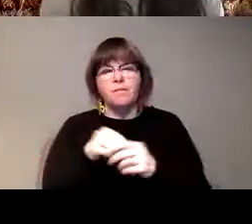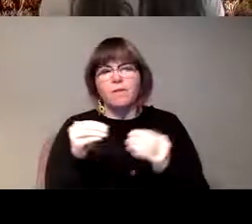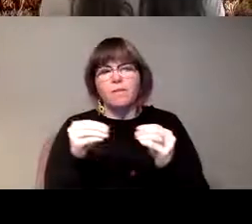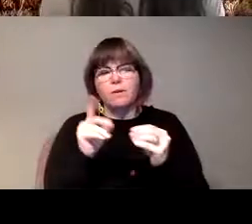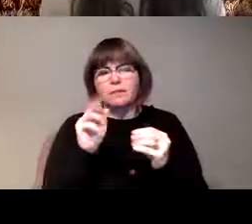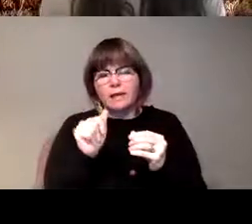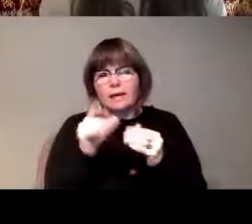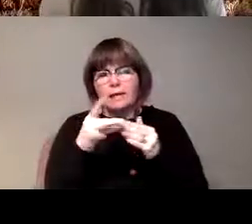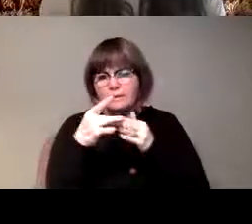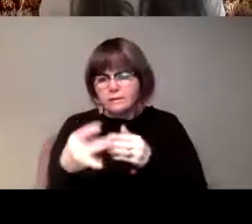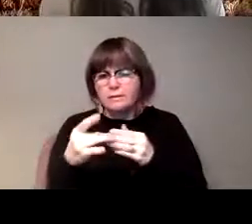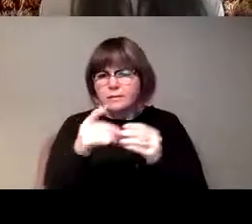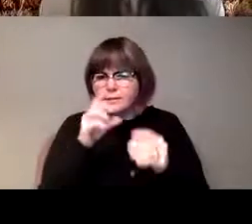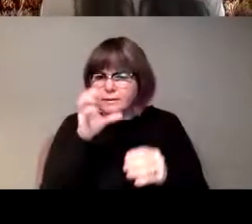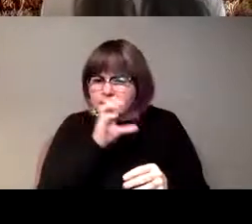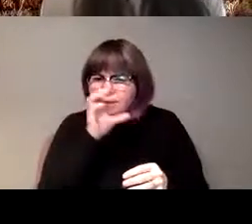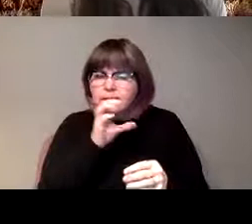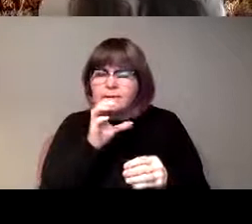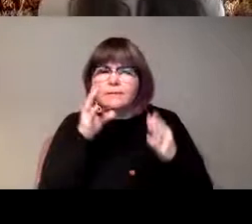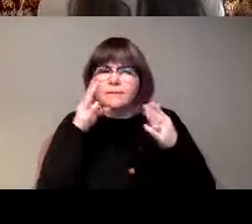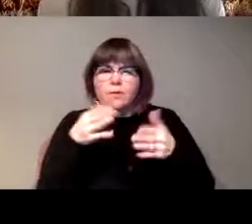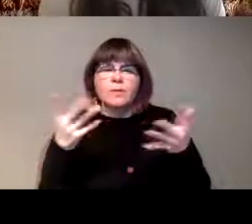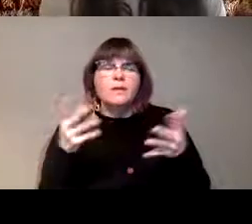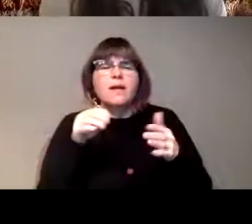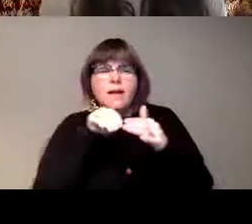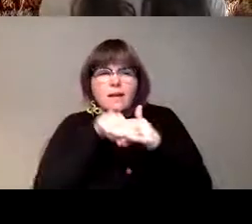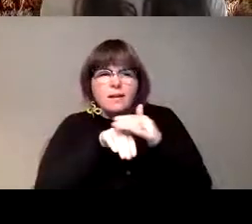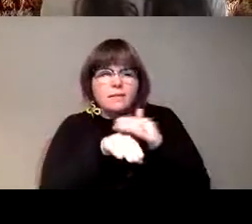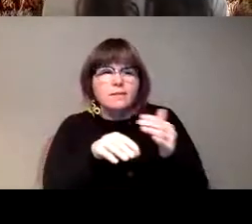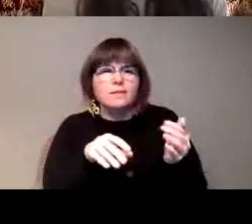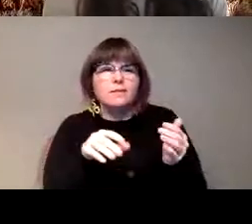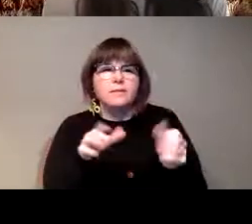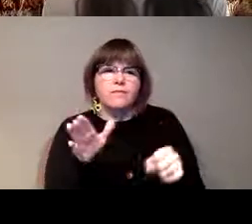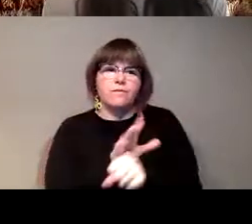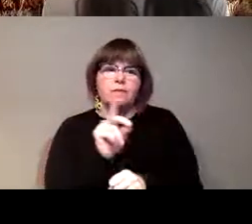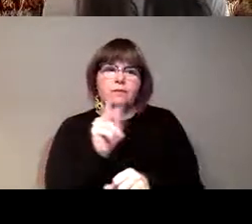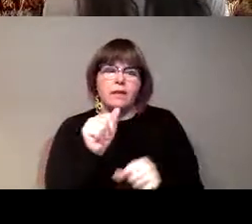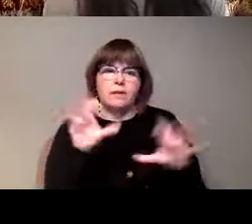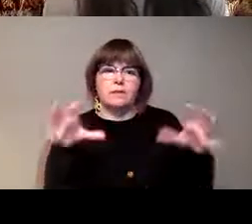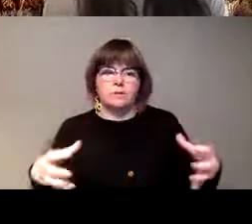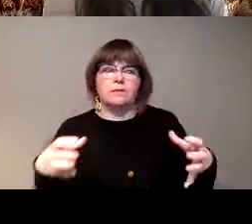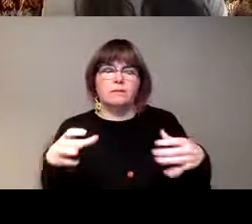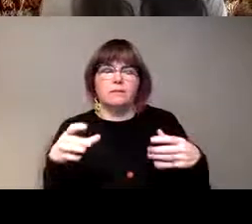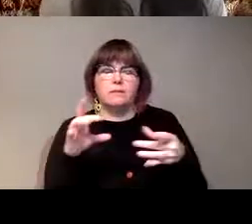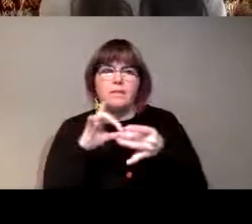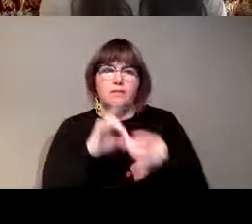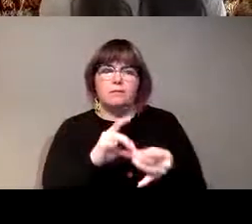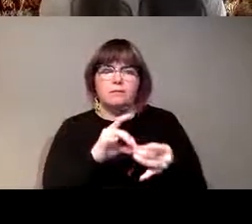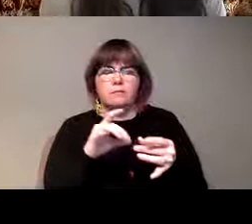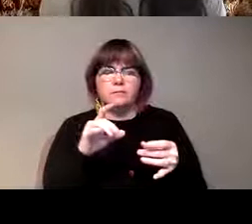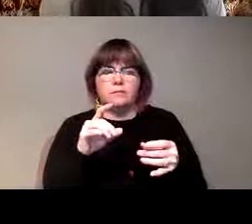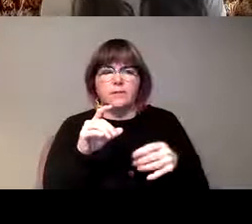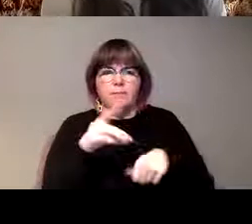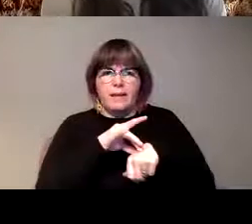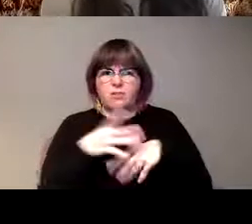data-driven exploration that focuses on giving students access to the full data set of transiting exoplanets that have been discovered to date,